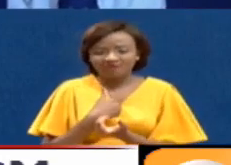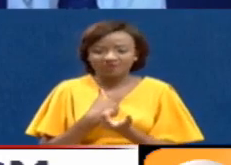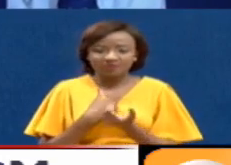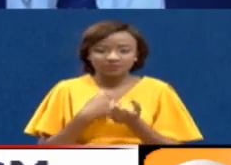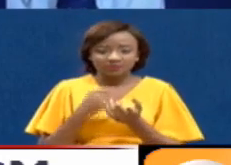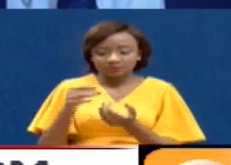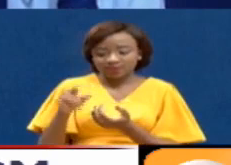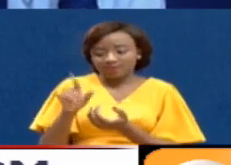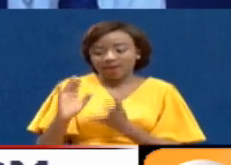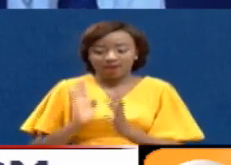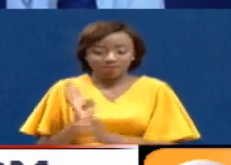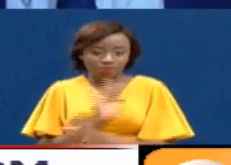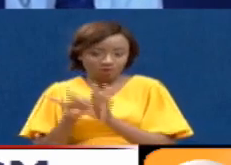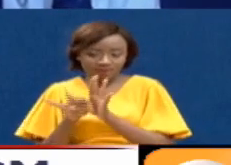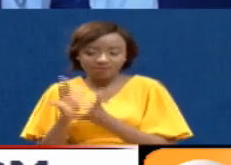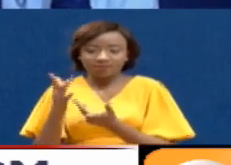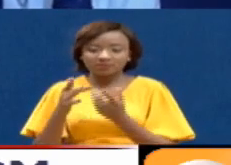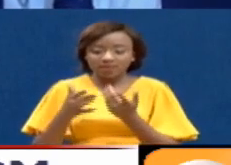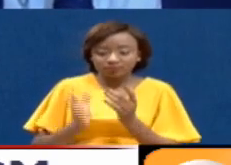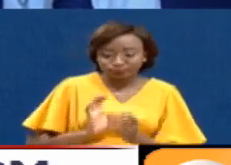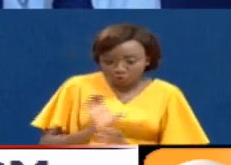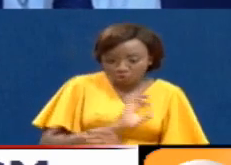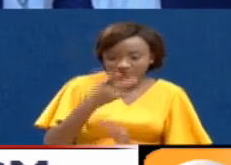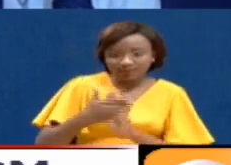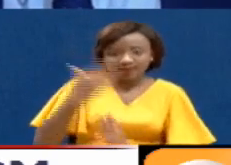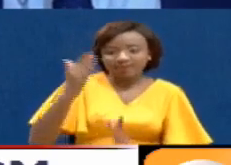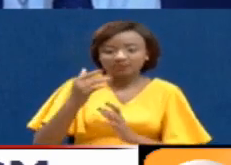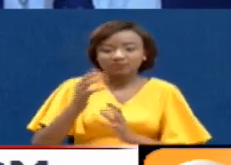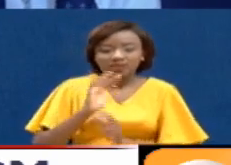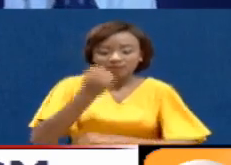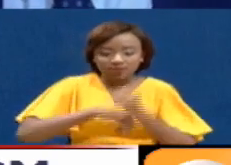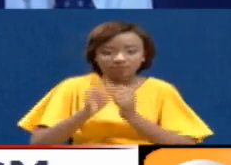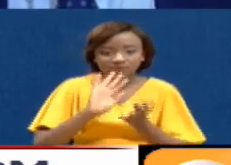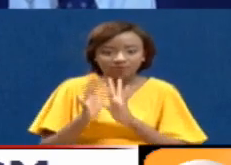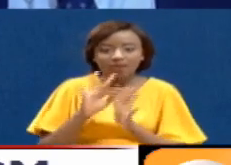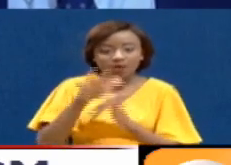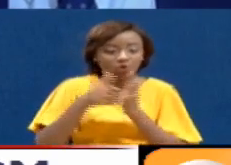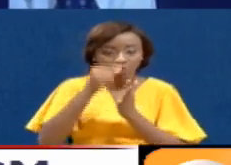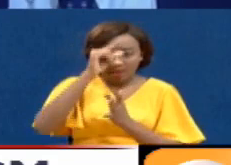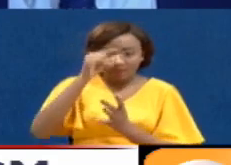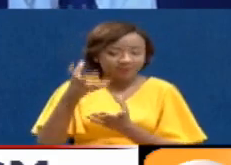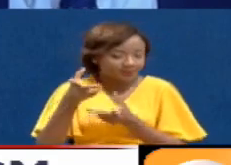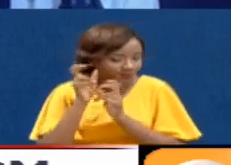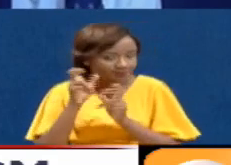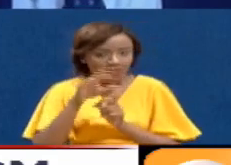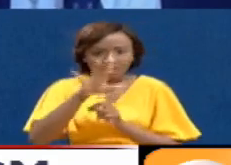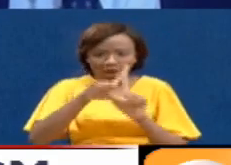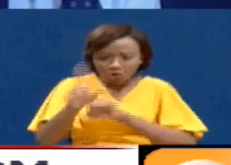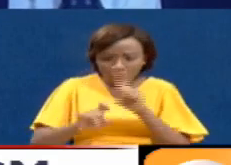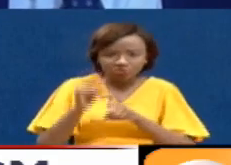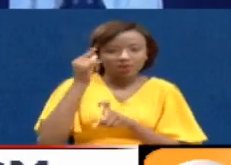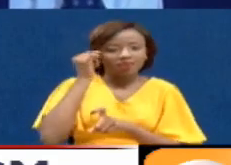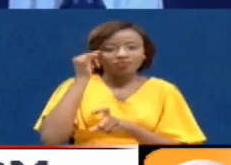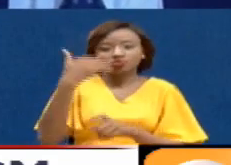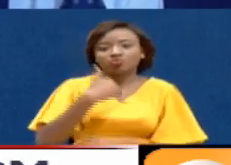Force and of course the Emergency Response Board that was also recently set up and government have listened to some of the suggestions and the questions and the thoughts